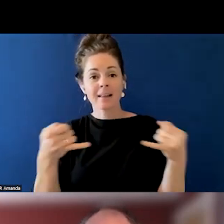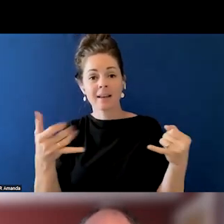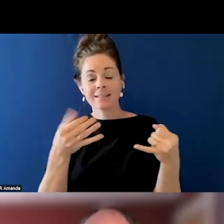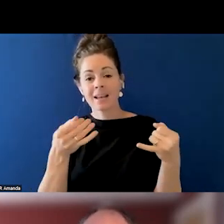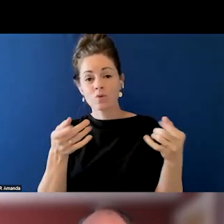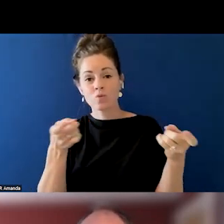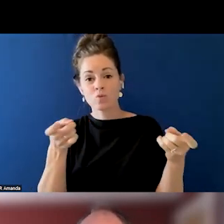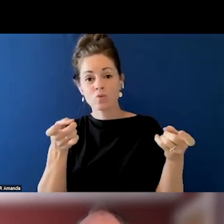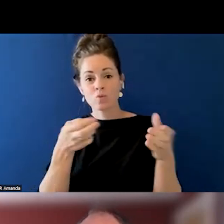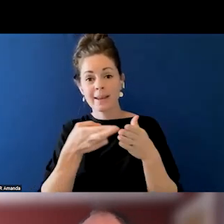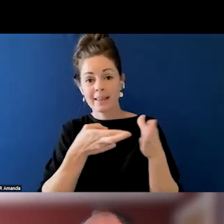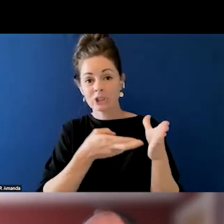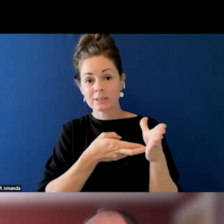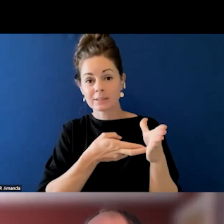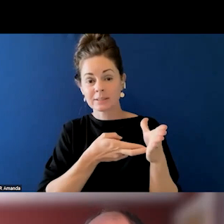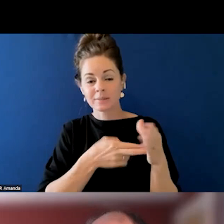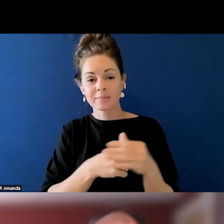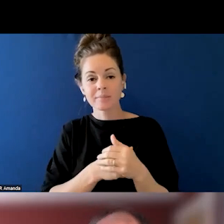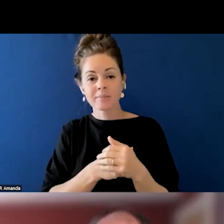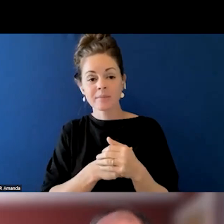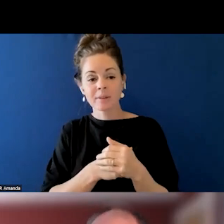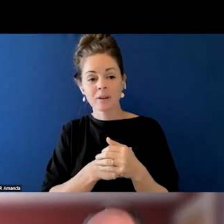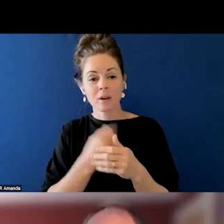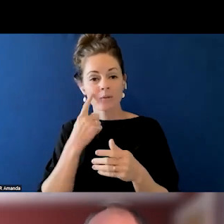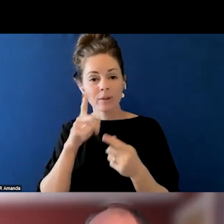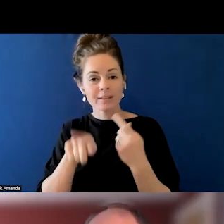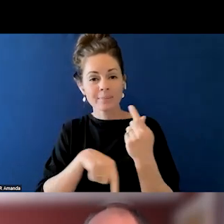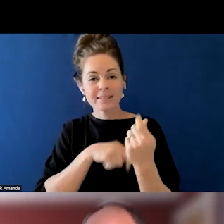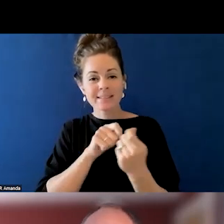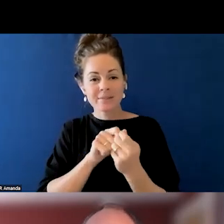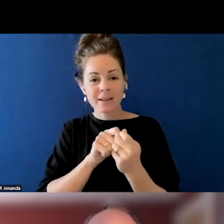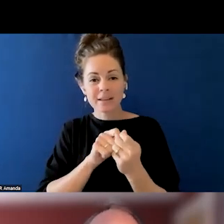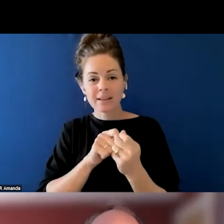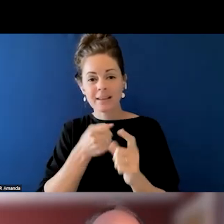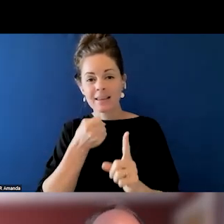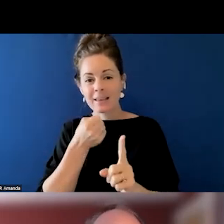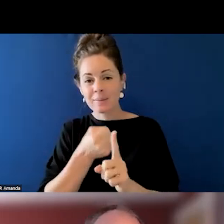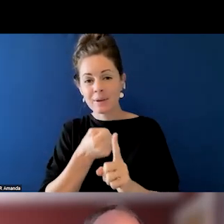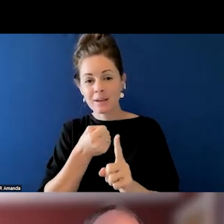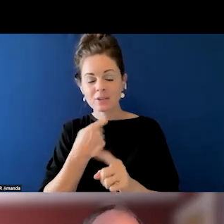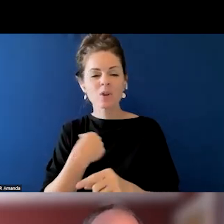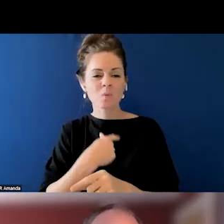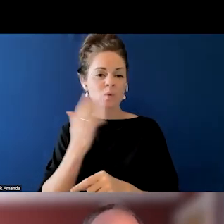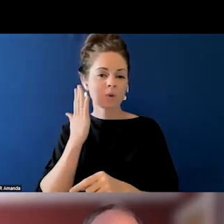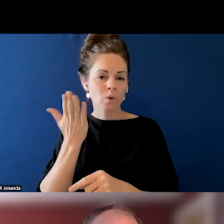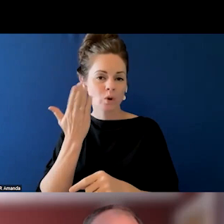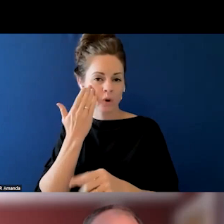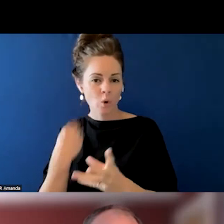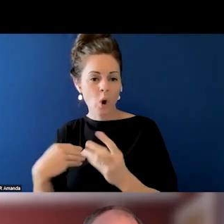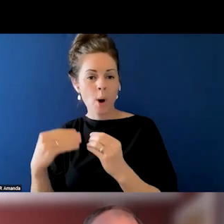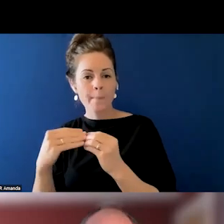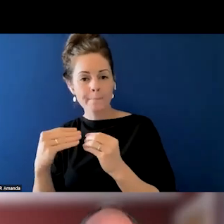regulations. So in terms of what the actual specific impact will be, we'll know a whole lot more by the time we get